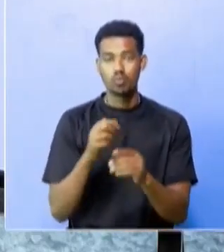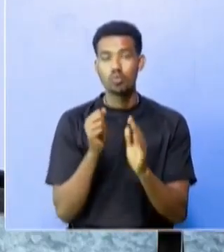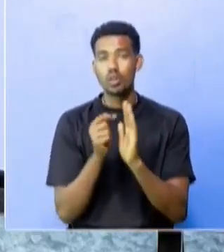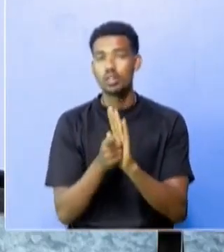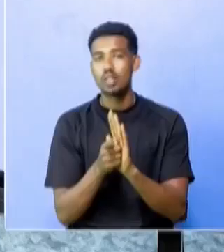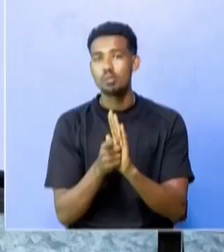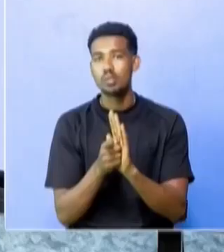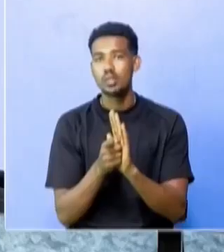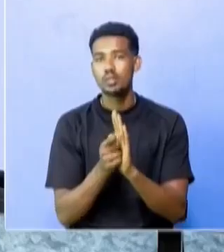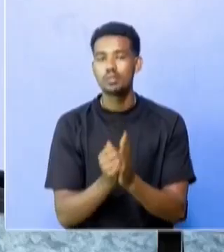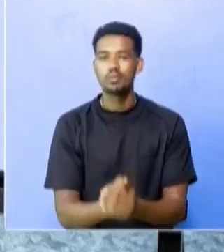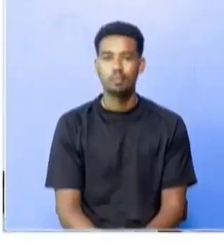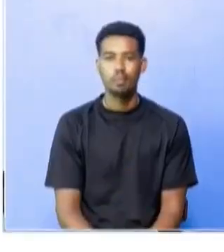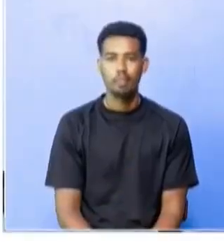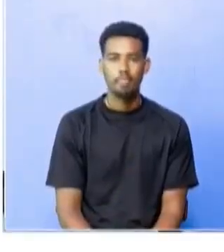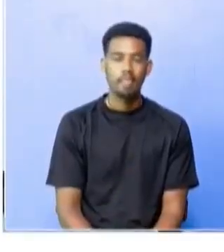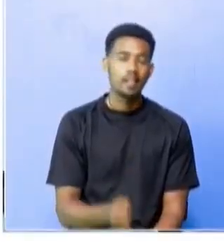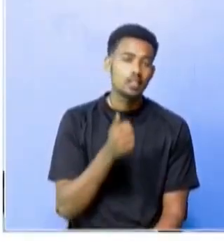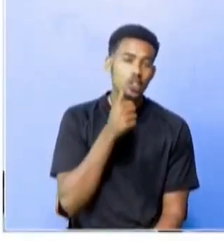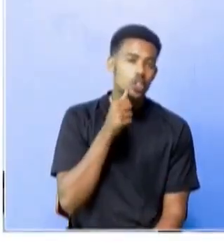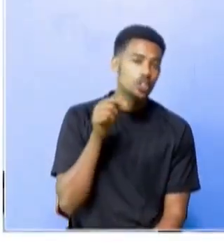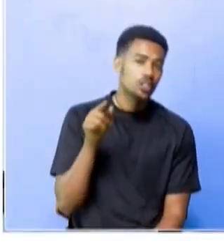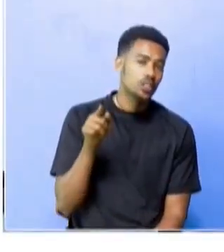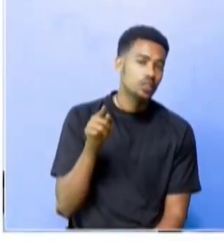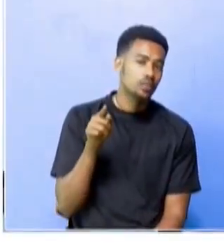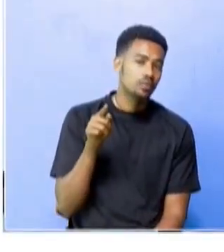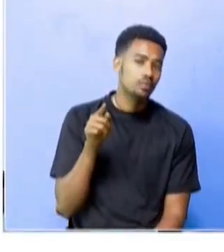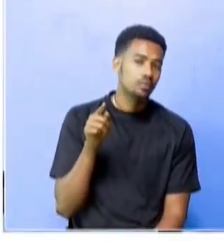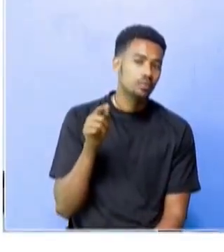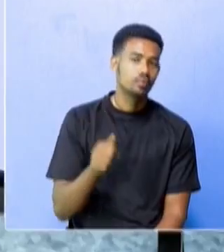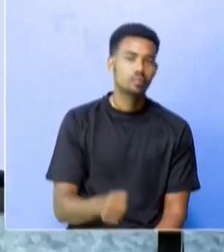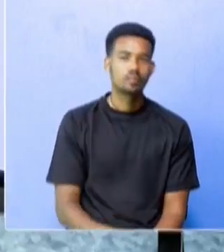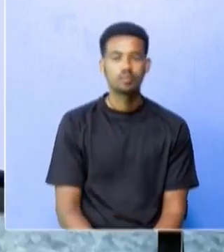example, she